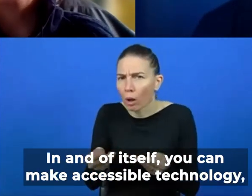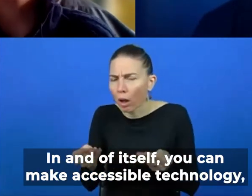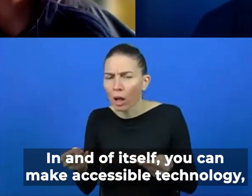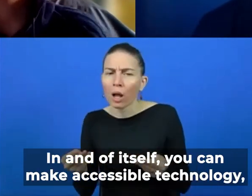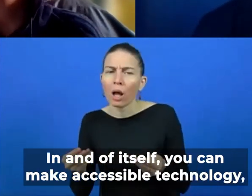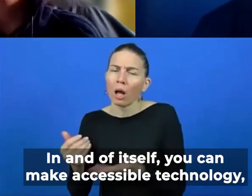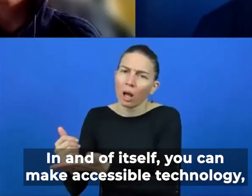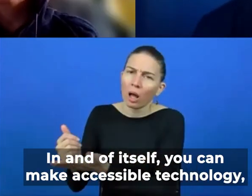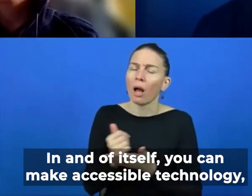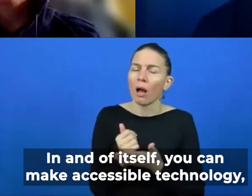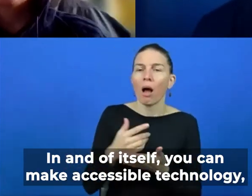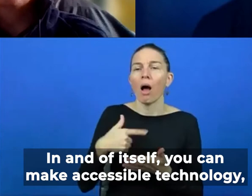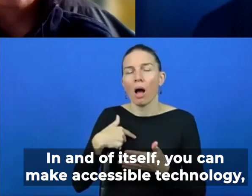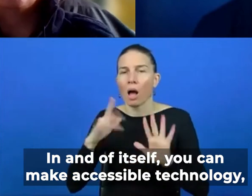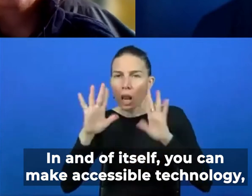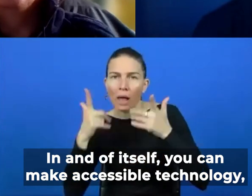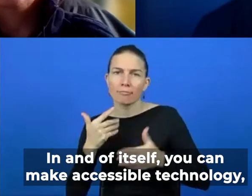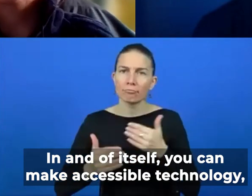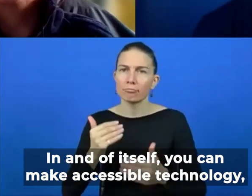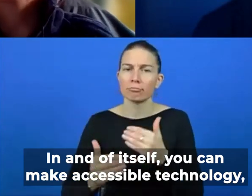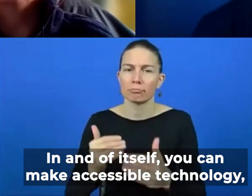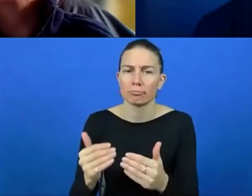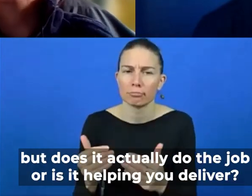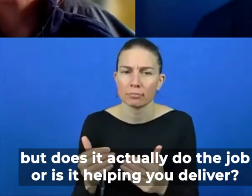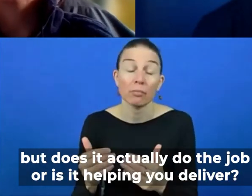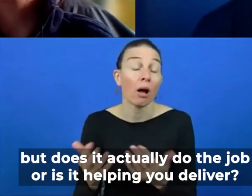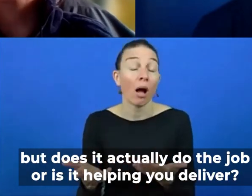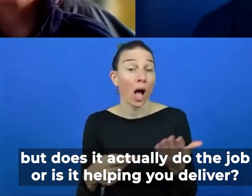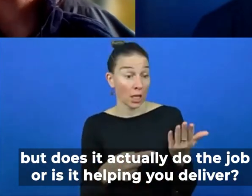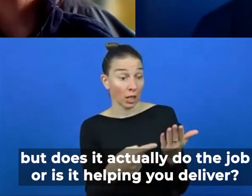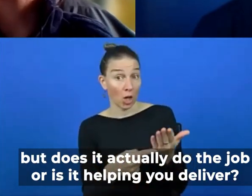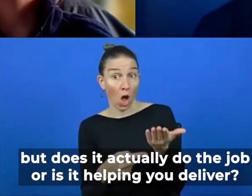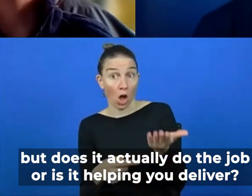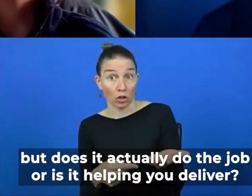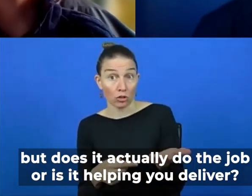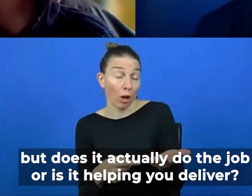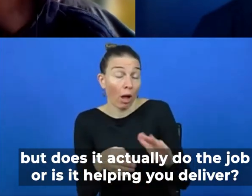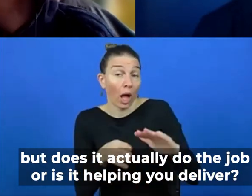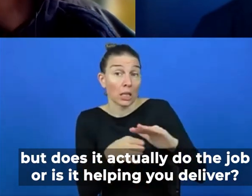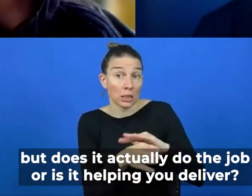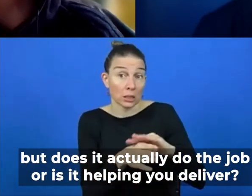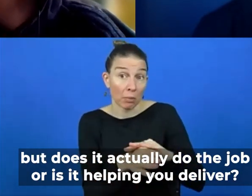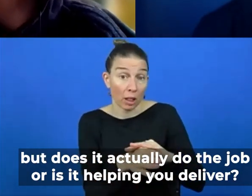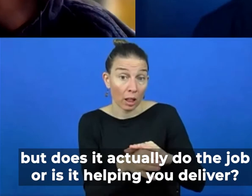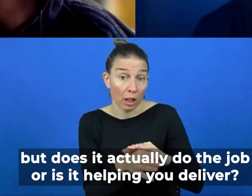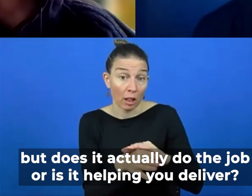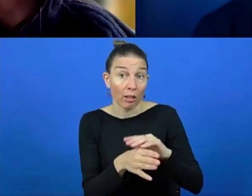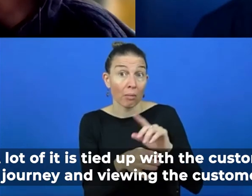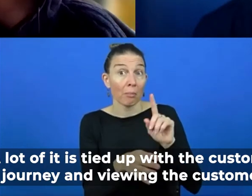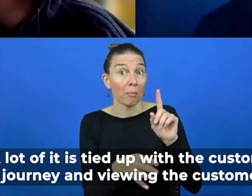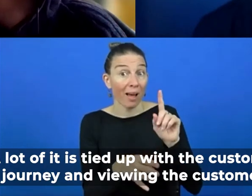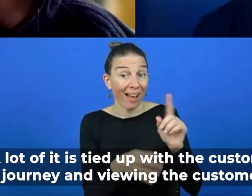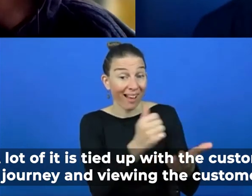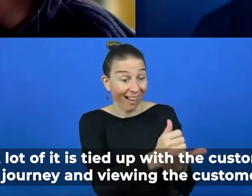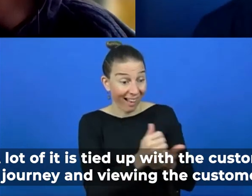in and of itself, you can make accessible technology, but, you know, does it actually do the job, or is it helping you deliver? And